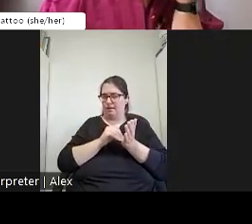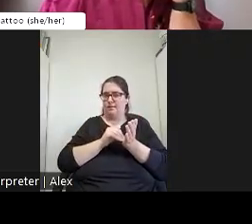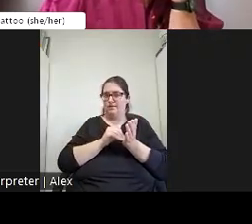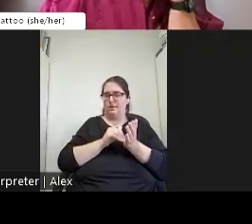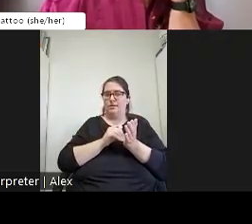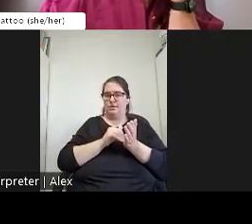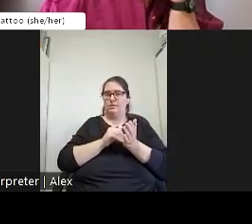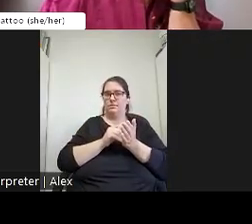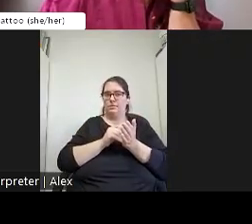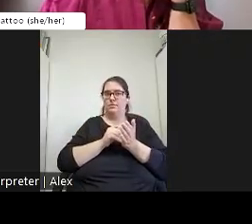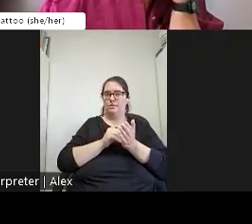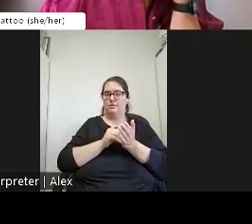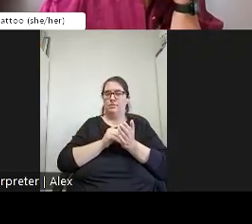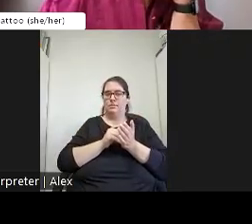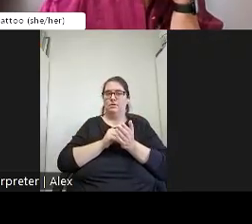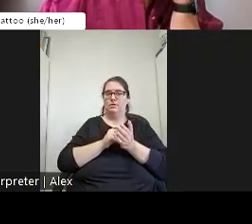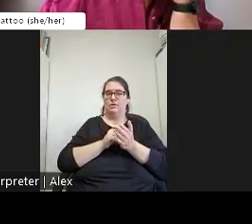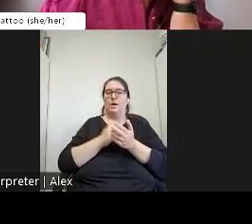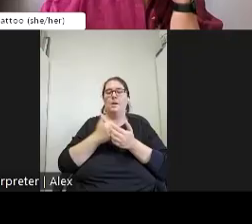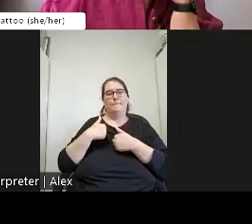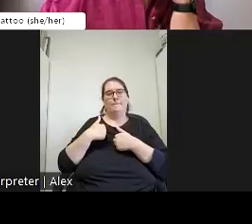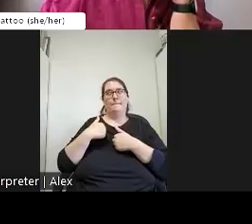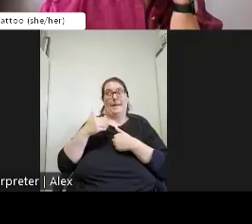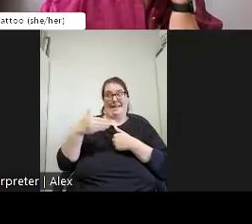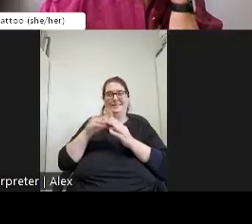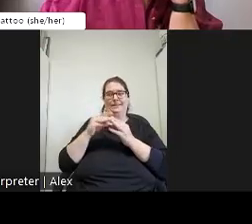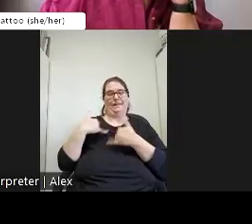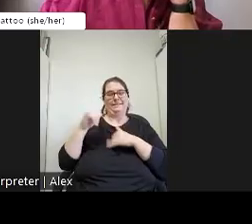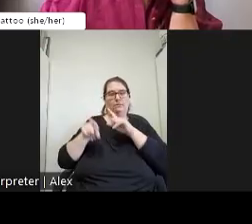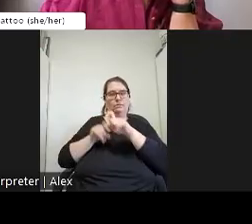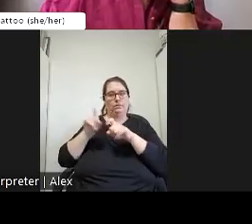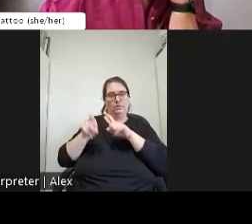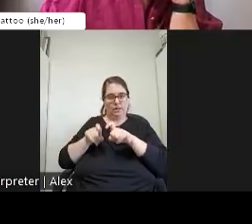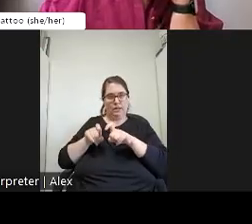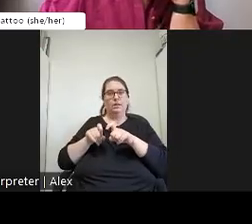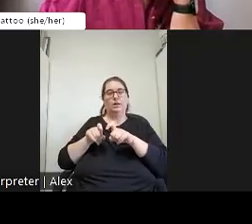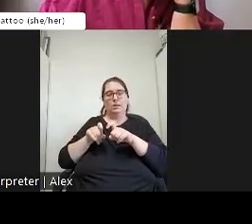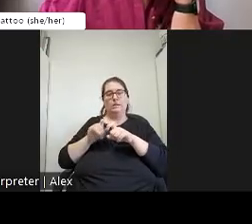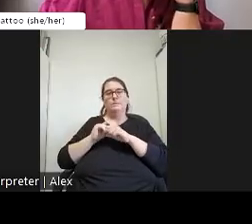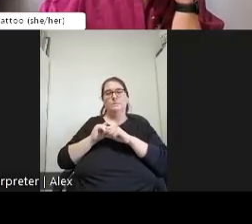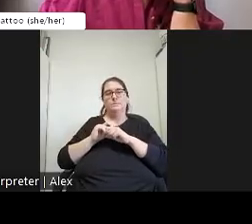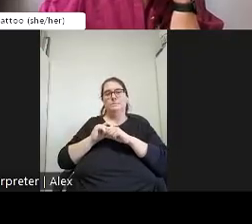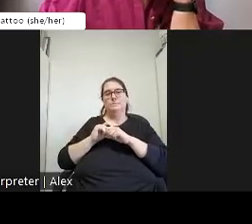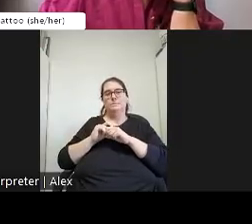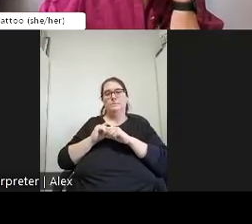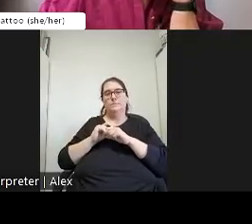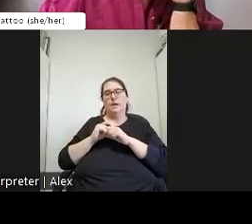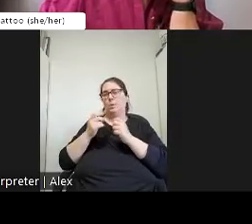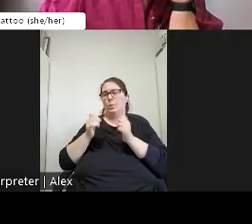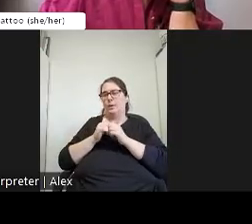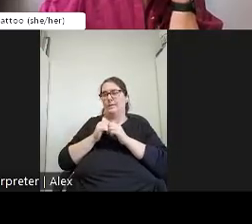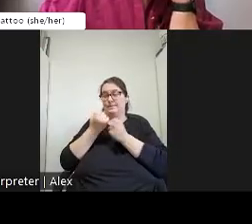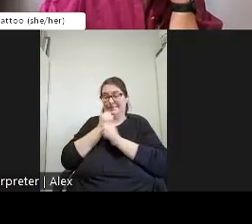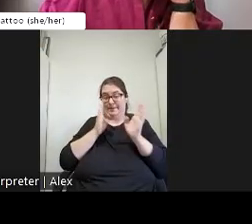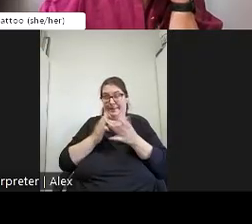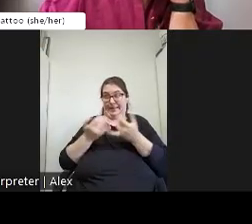where I would probably ask you a few more questions, but maybe I can do some safety planning today and give you